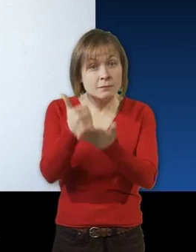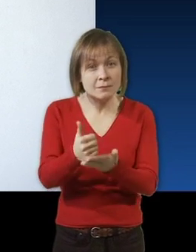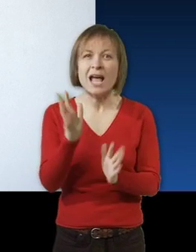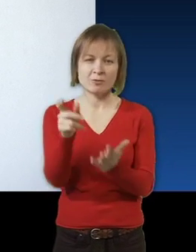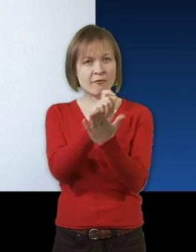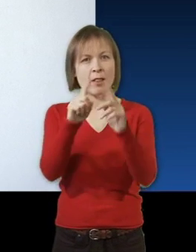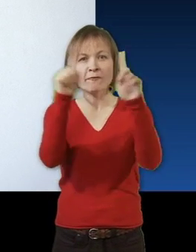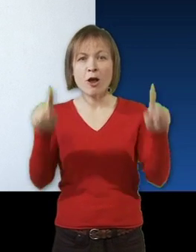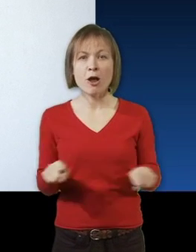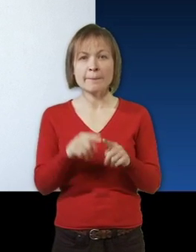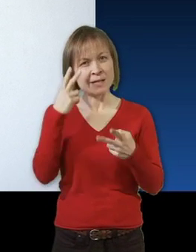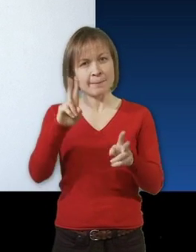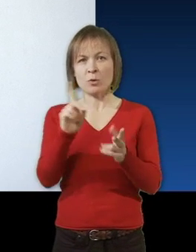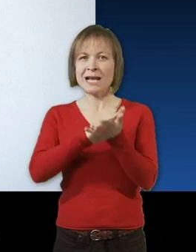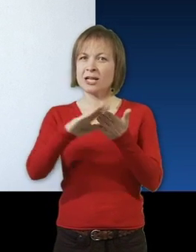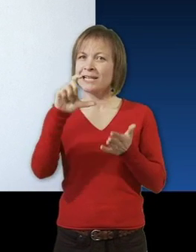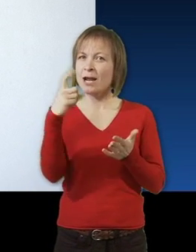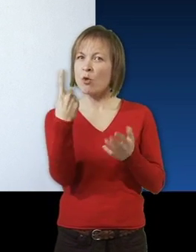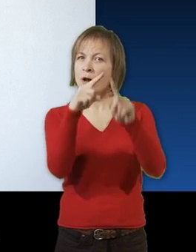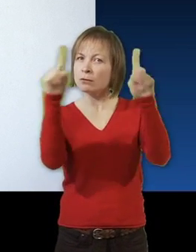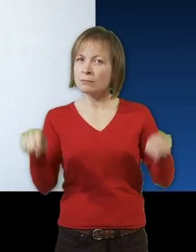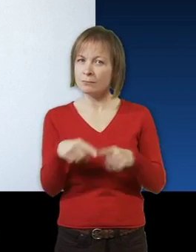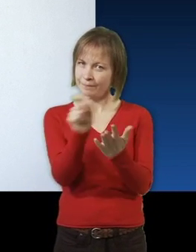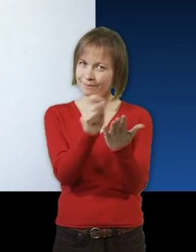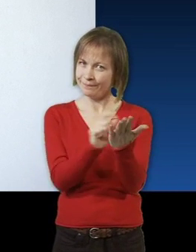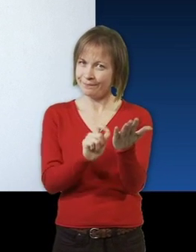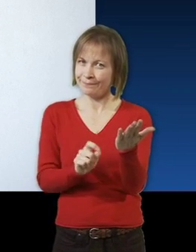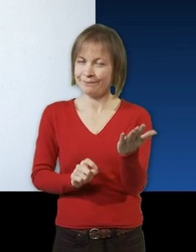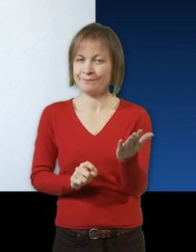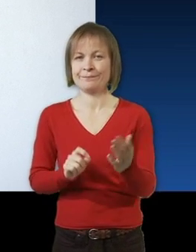To get help, you must complete a form called HC1.